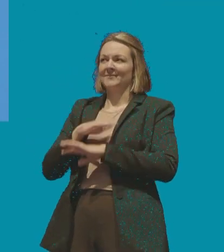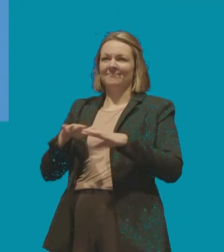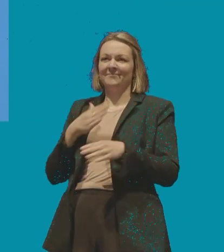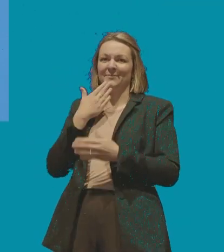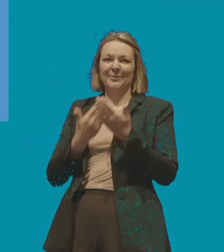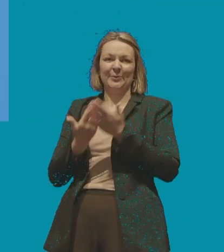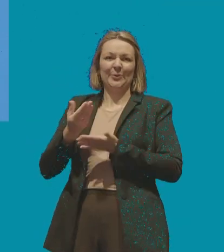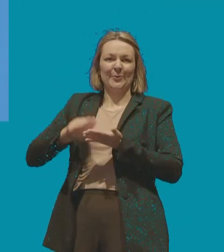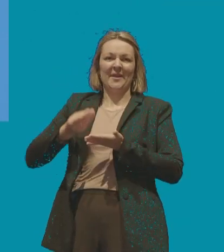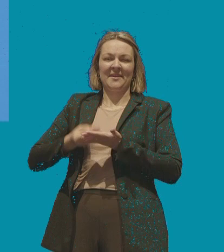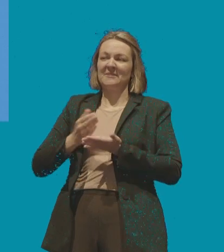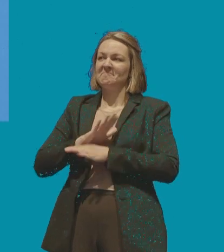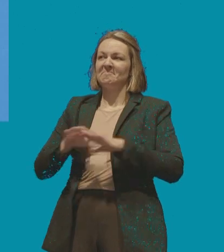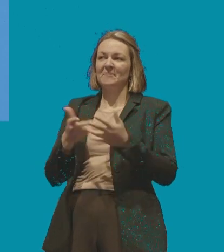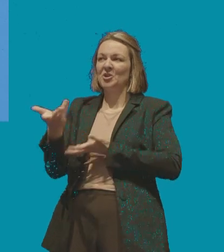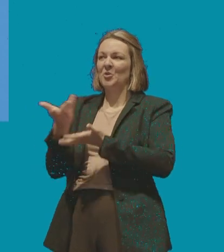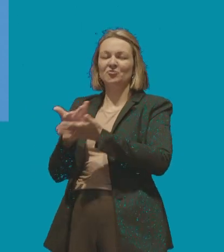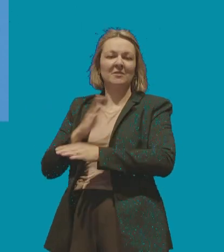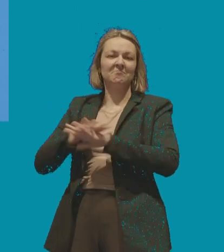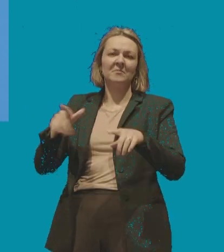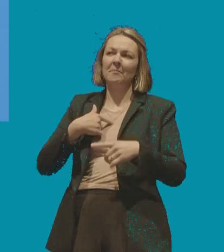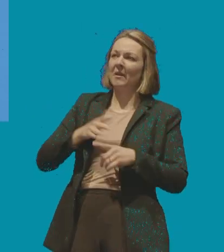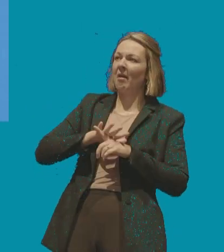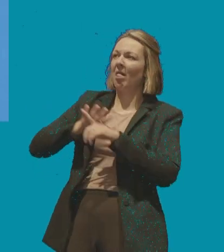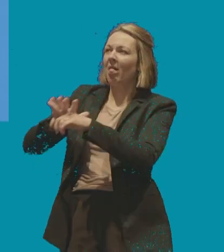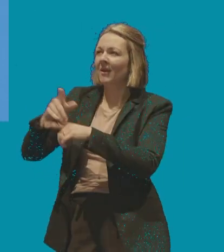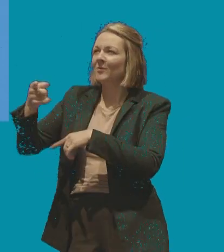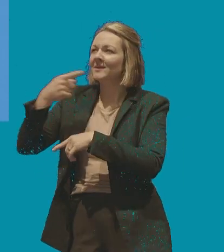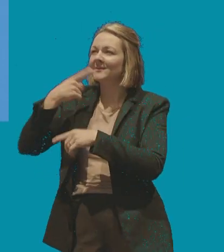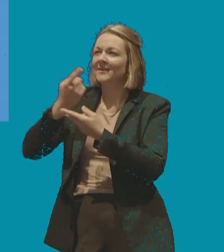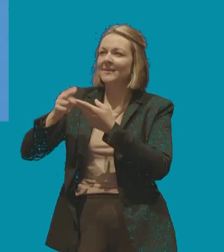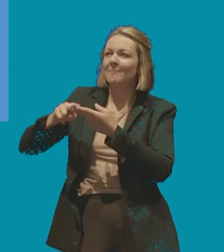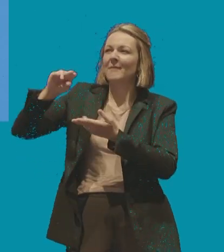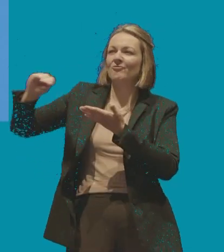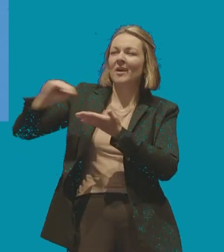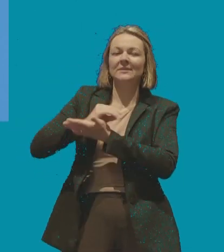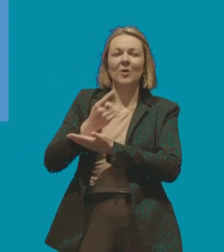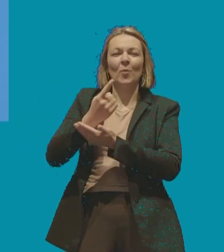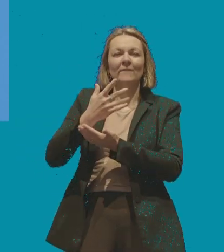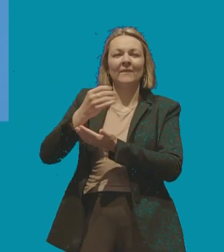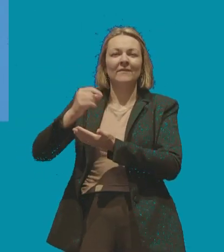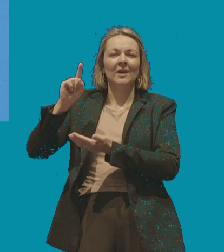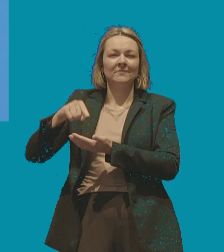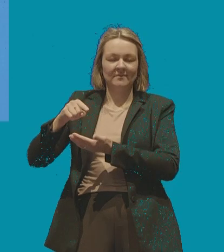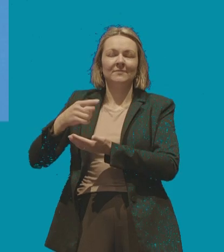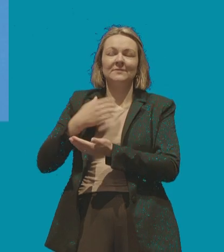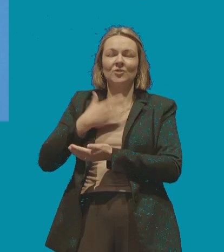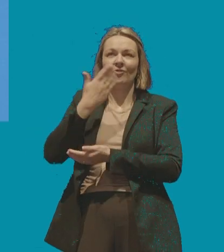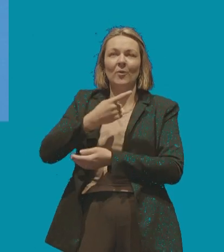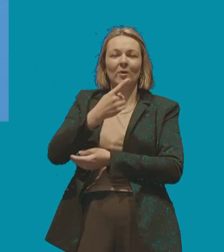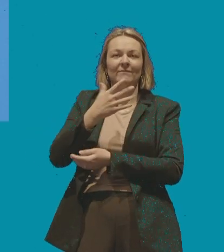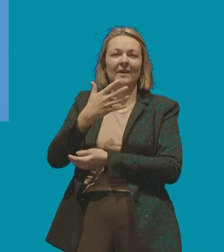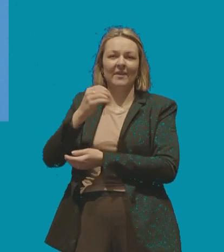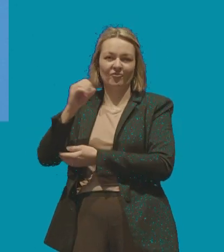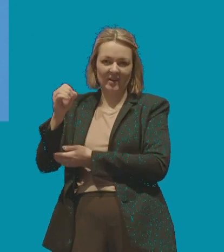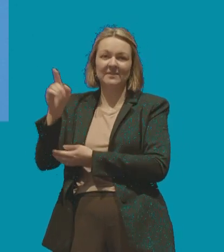new negotiations. And you forced them back, not just a pay rise, but that £1,500 cost of living payment. That didn't